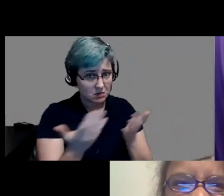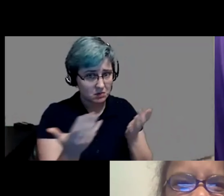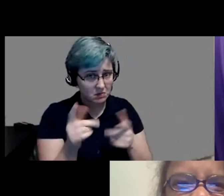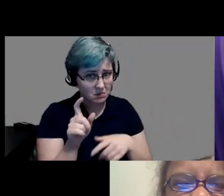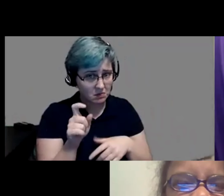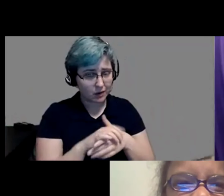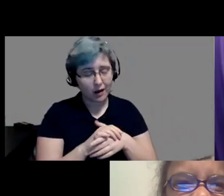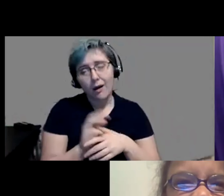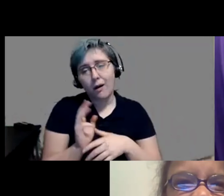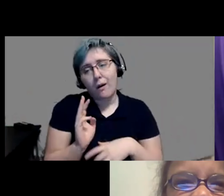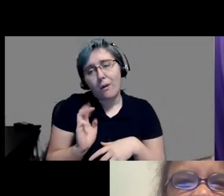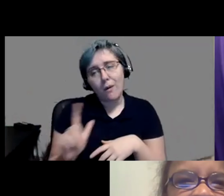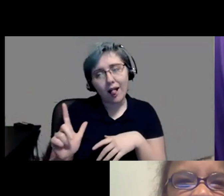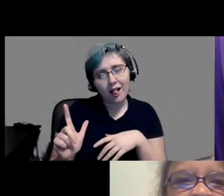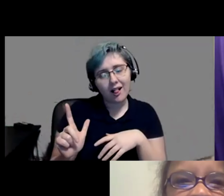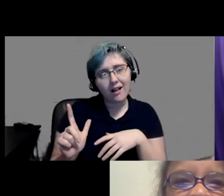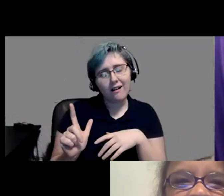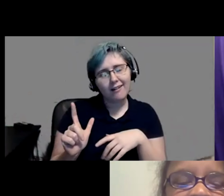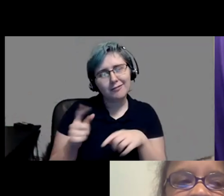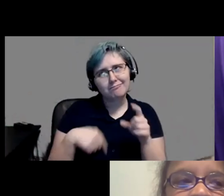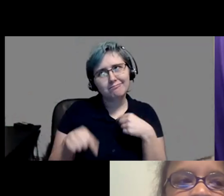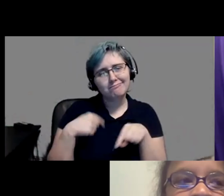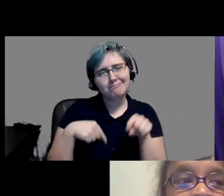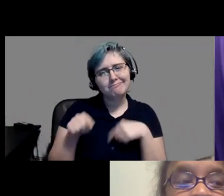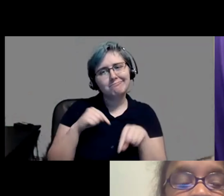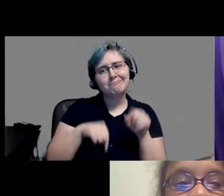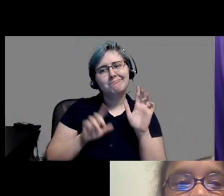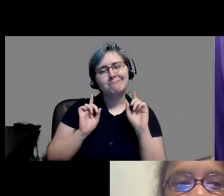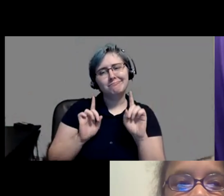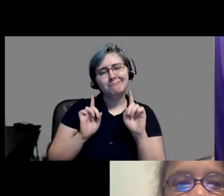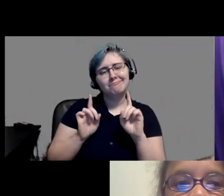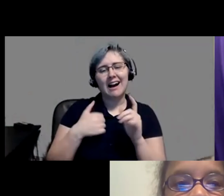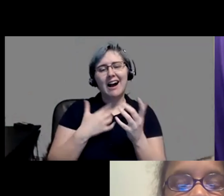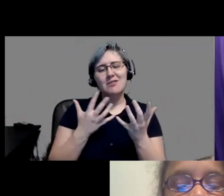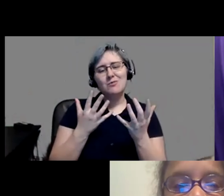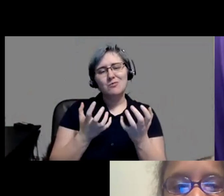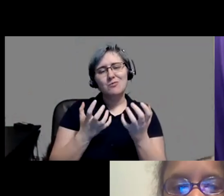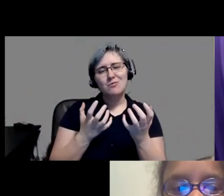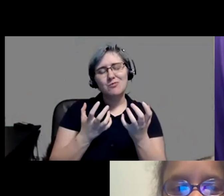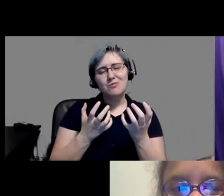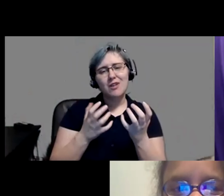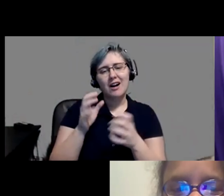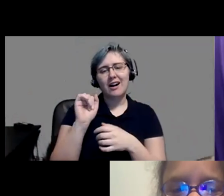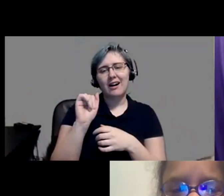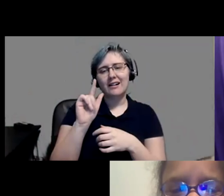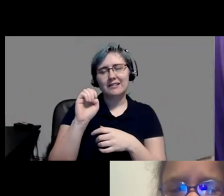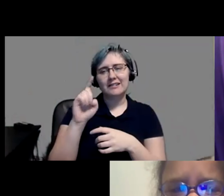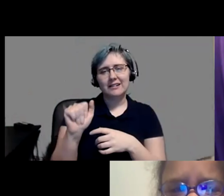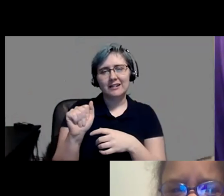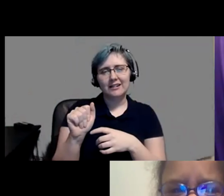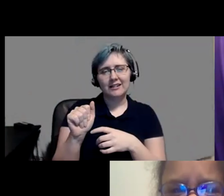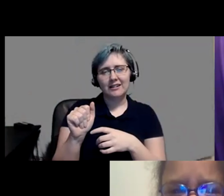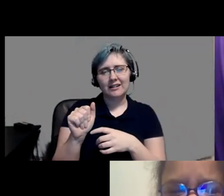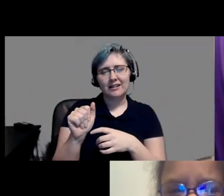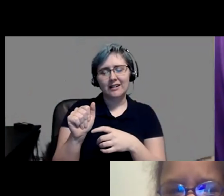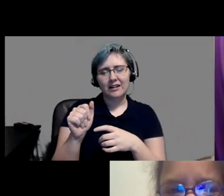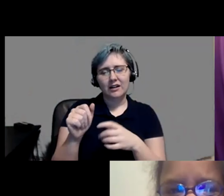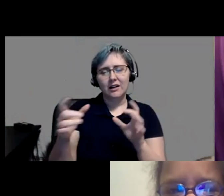Well, take that back. I would like to have Alexa thinga, the